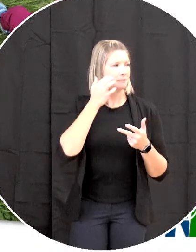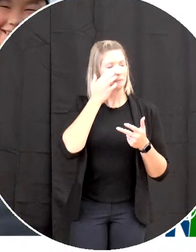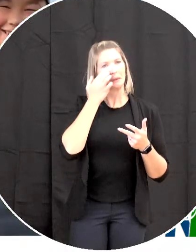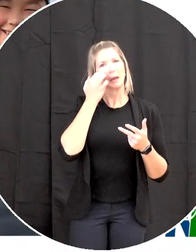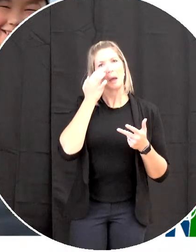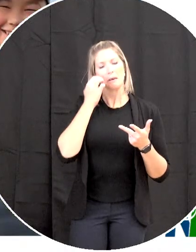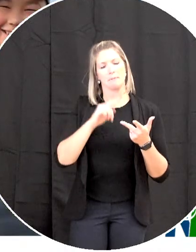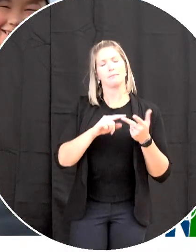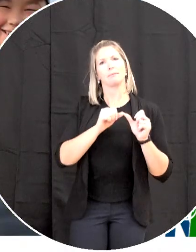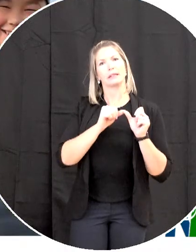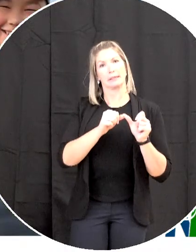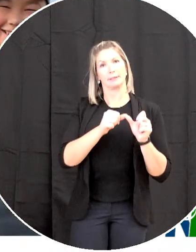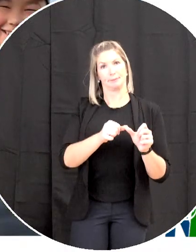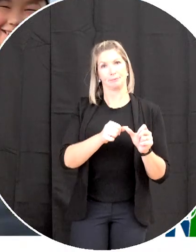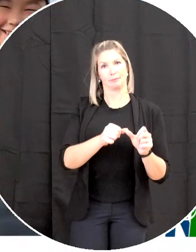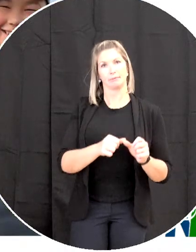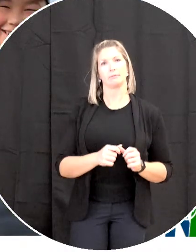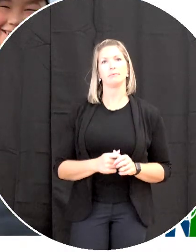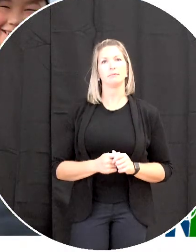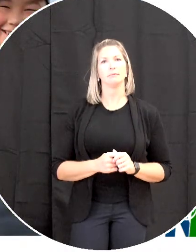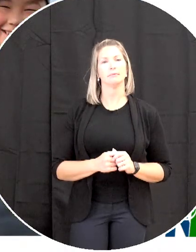staff.